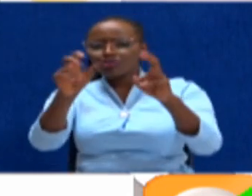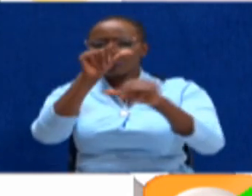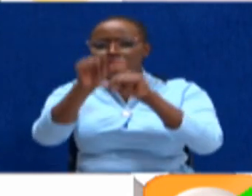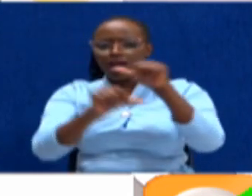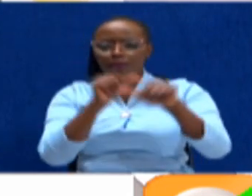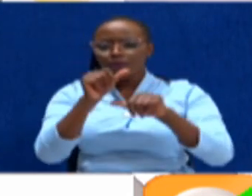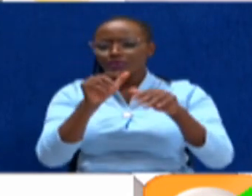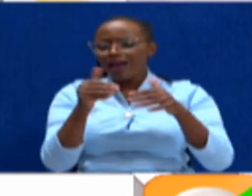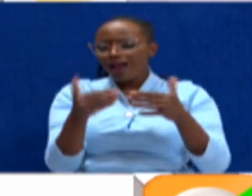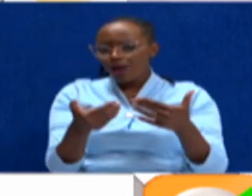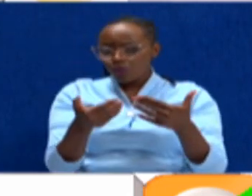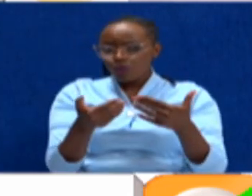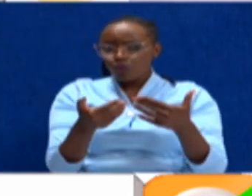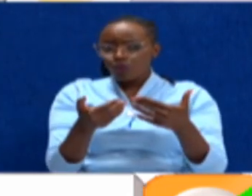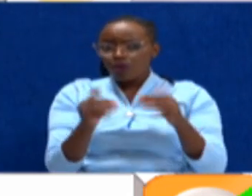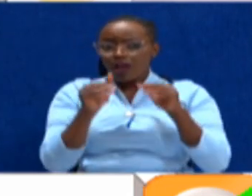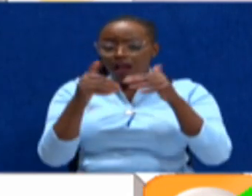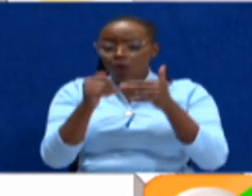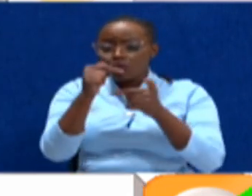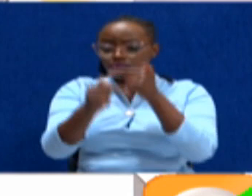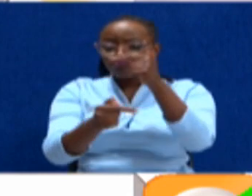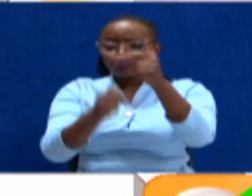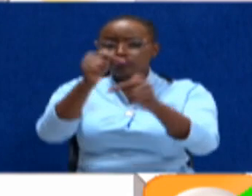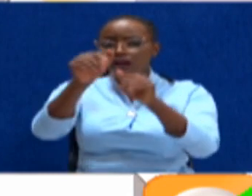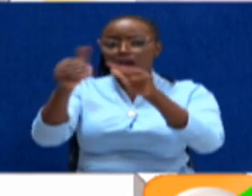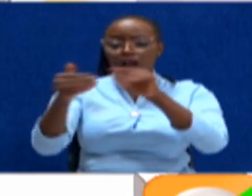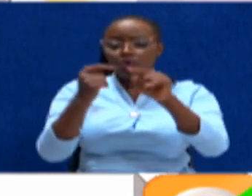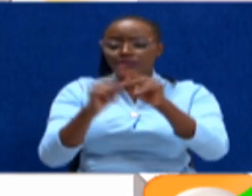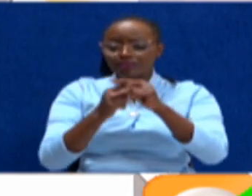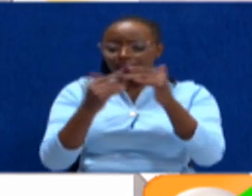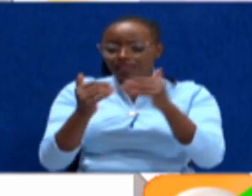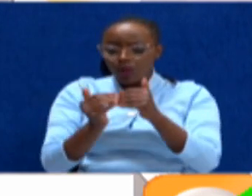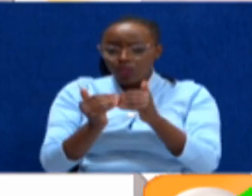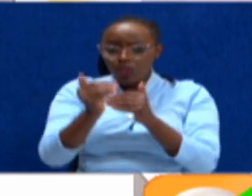about how then this proceeds from here.